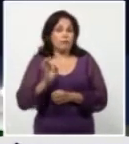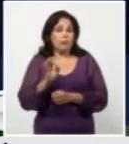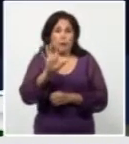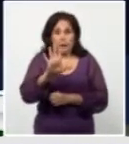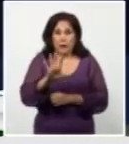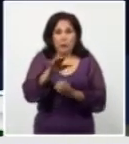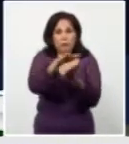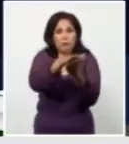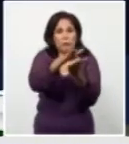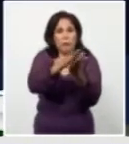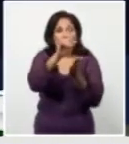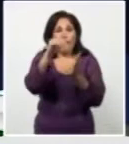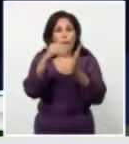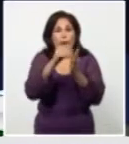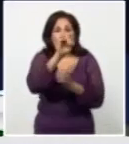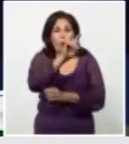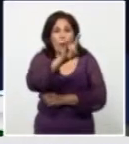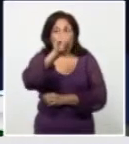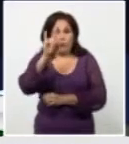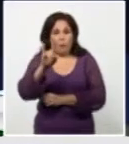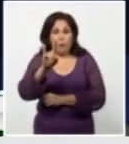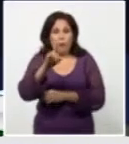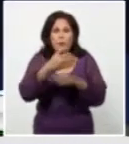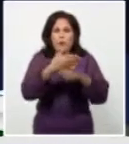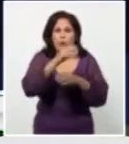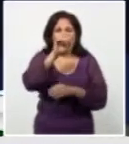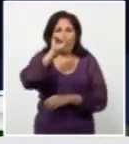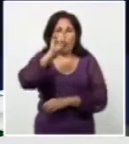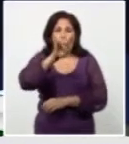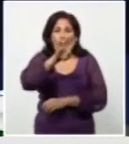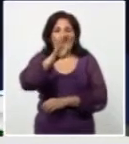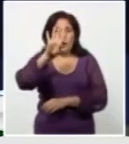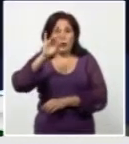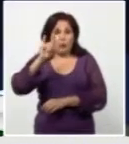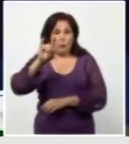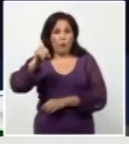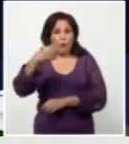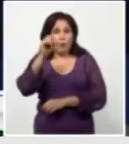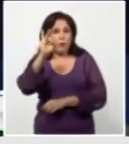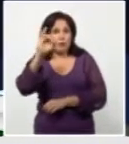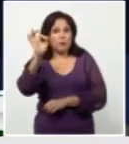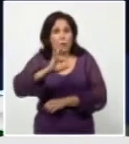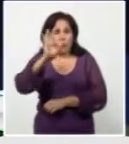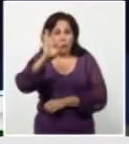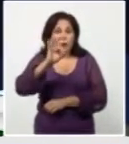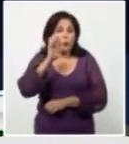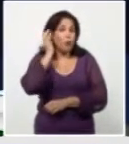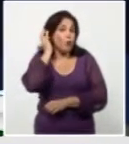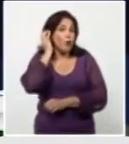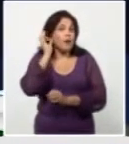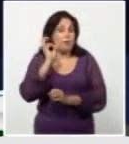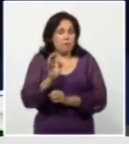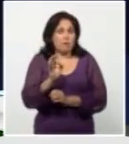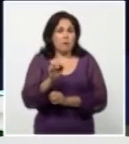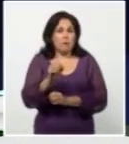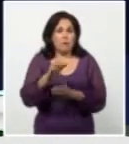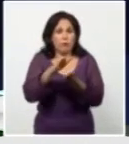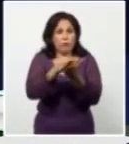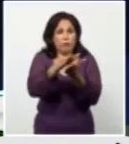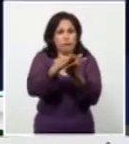totaling 1,099, that is 49.7% of all cases diagnosed in Cuba are